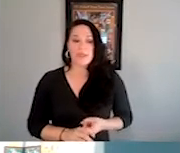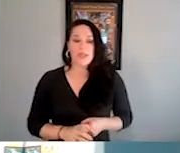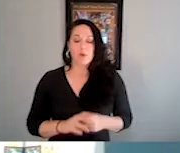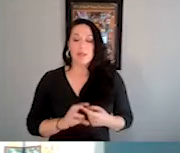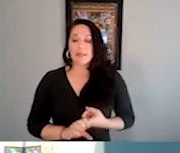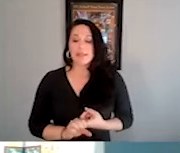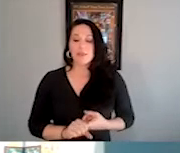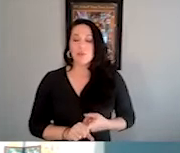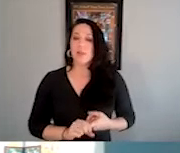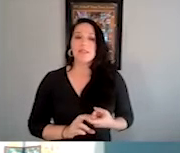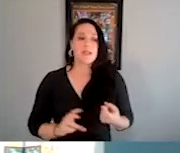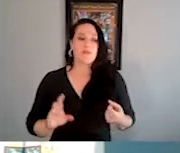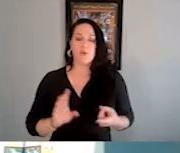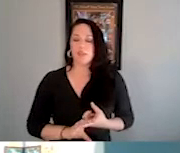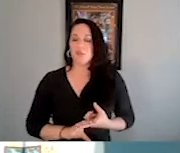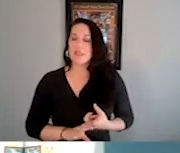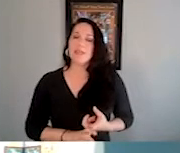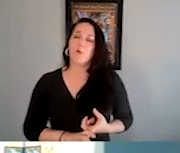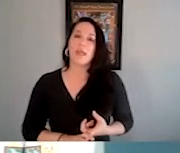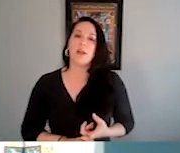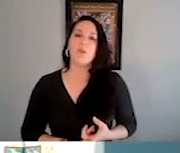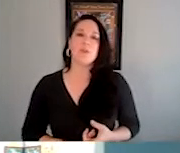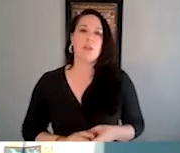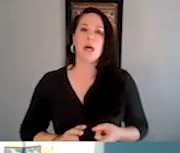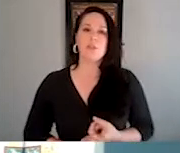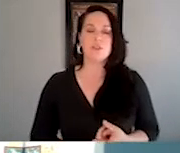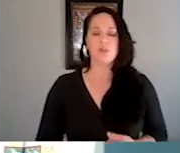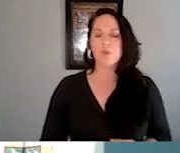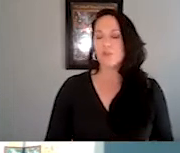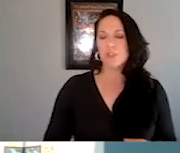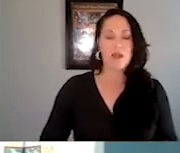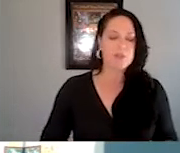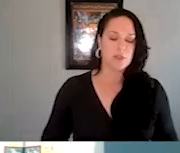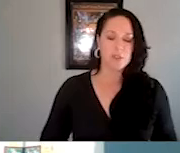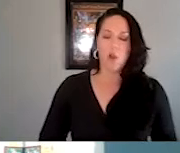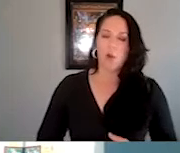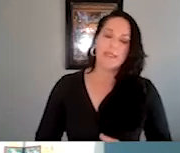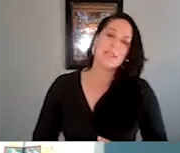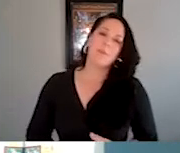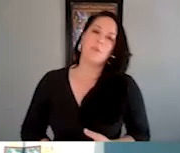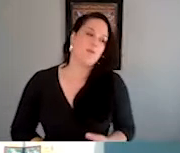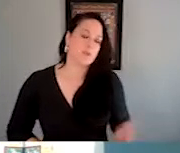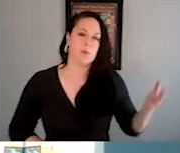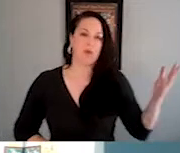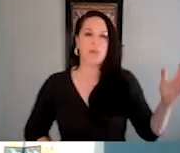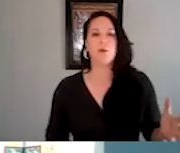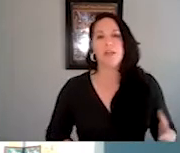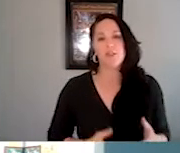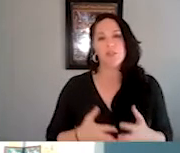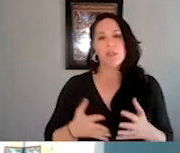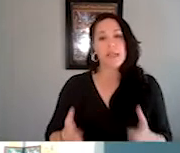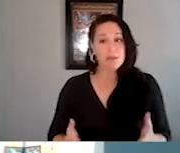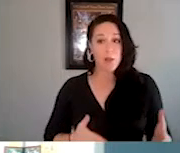used. If we're collecting their stories, like we're doing key informant interviews with a lot of school resource officers or any type of law enforcement or